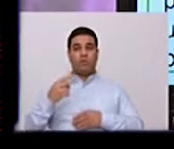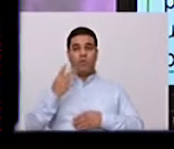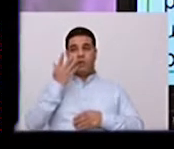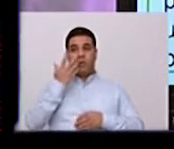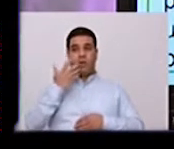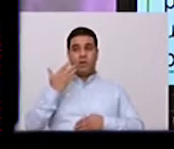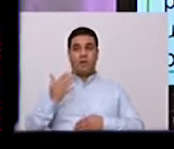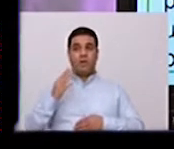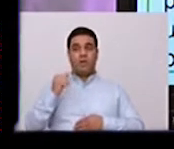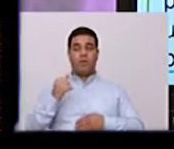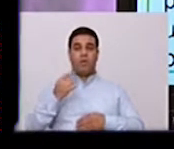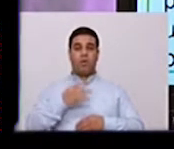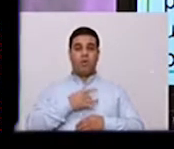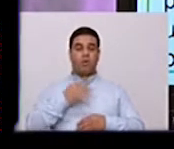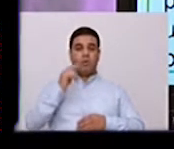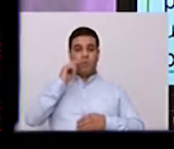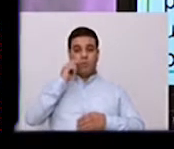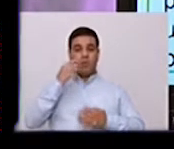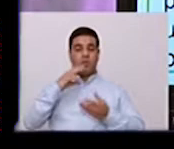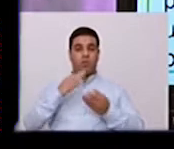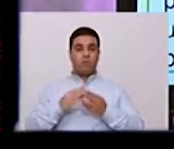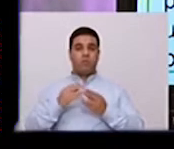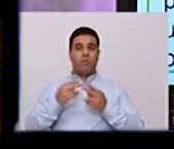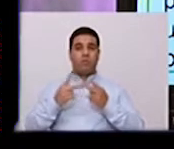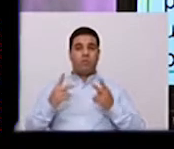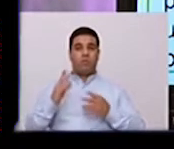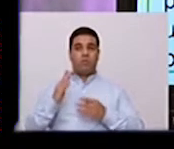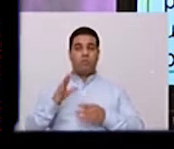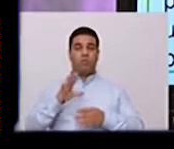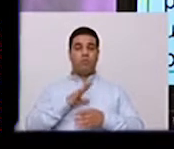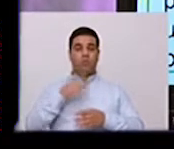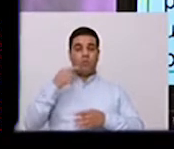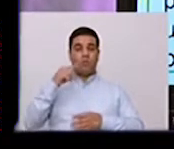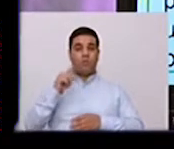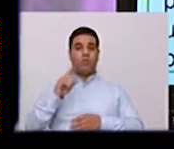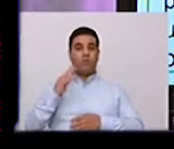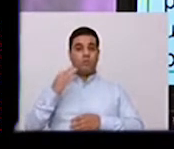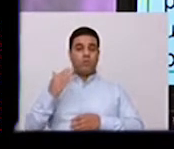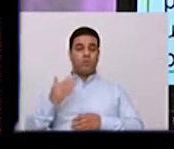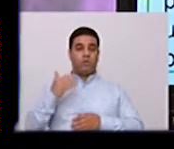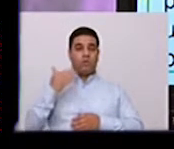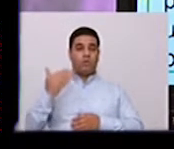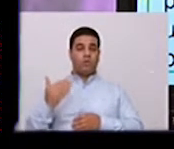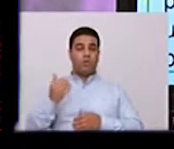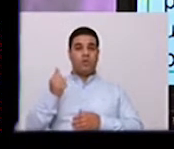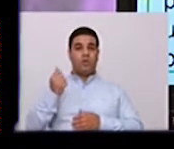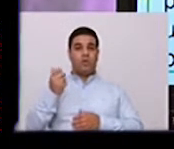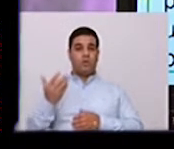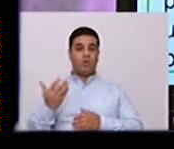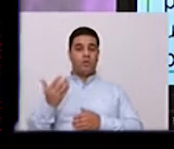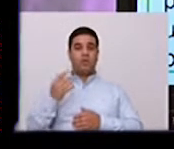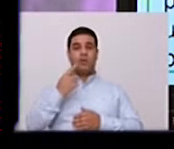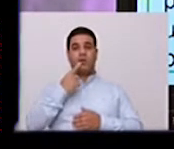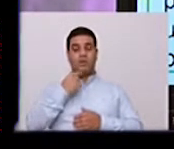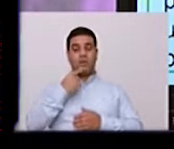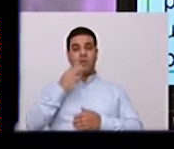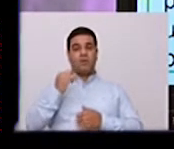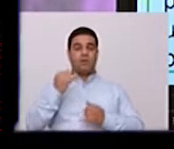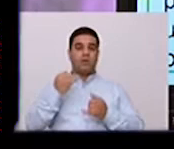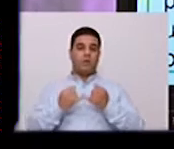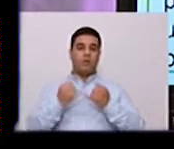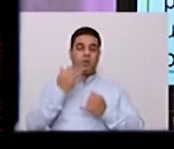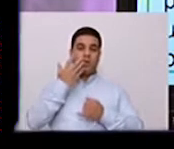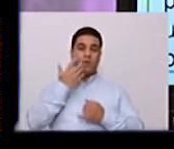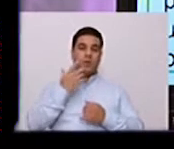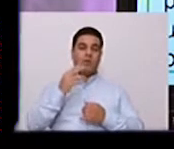rangli va oq piyoz boshli o'simliklar hosil bo'lgani ma'lum bo'lsa, ulardan nechtasi qizil va sariq